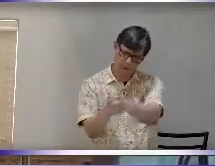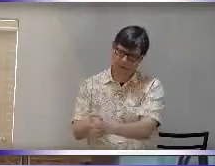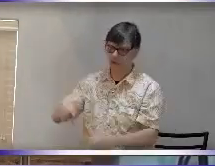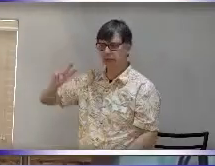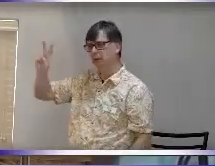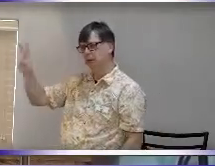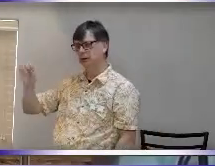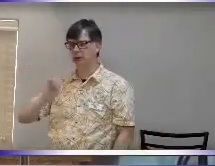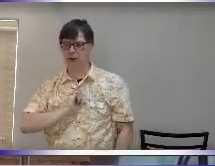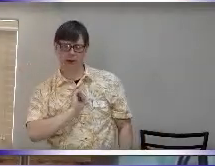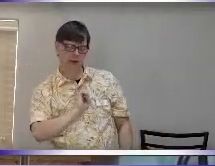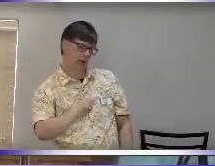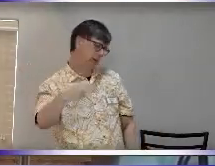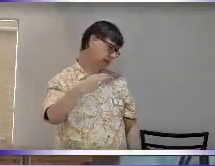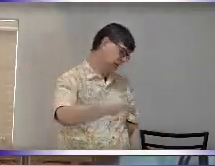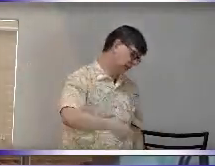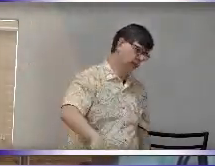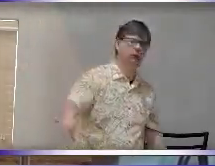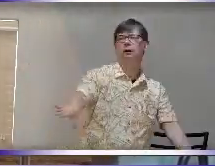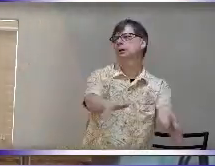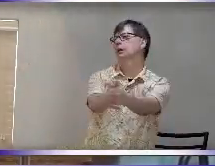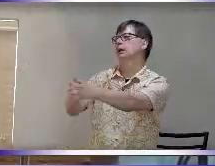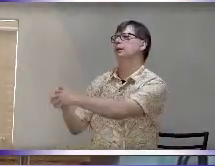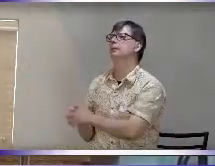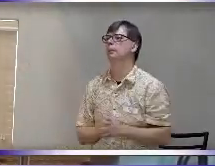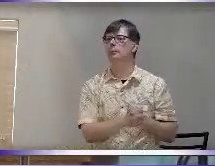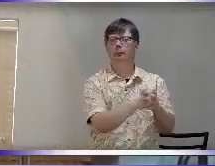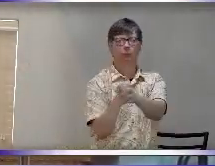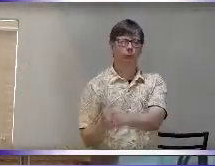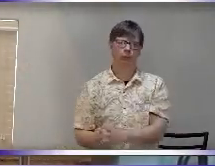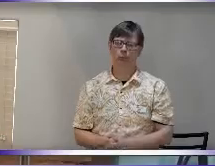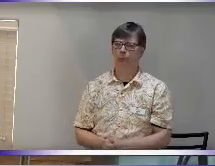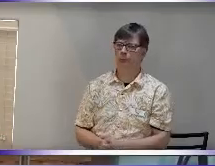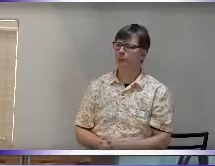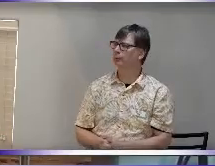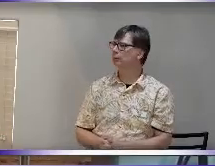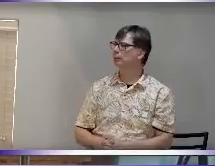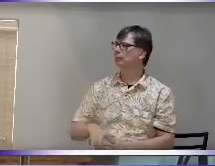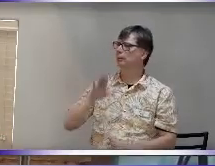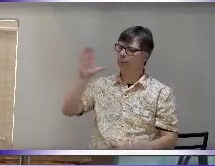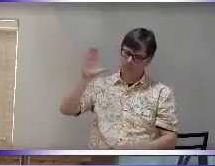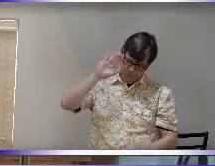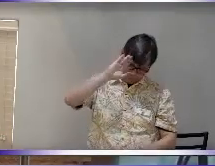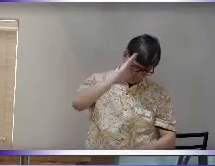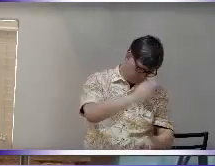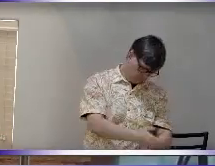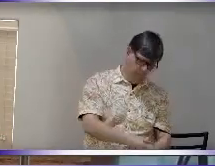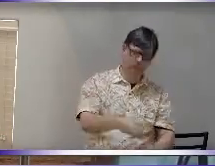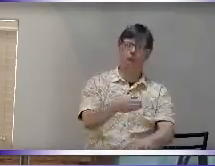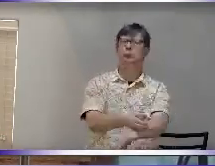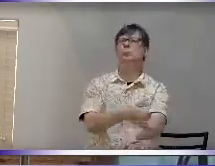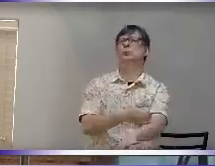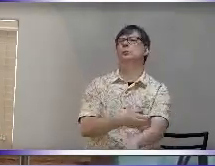know, I'm from the United States of America. You know, so that has a certain role